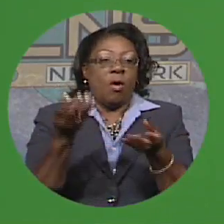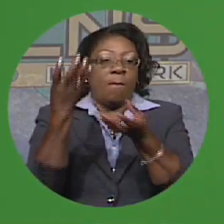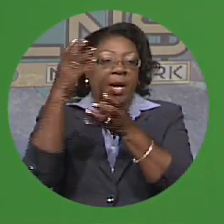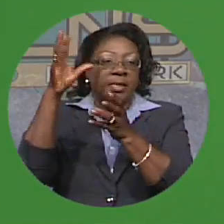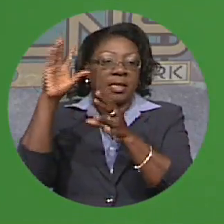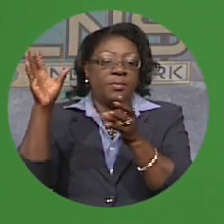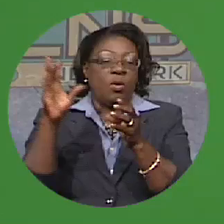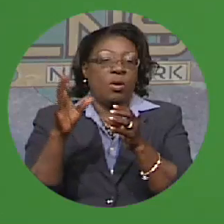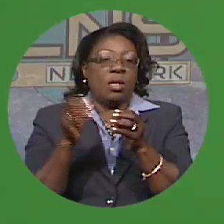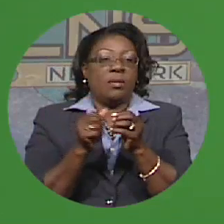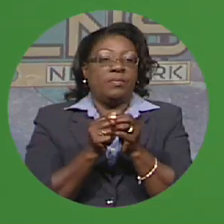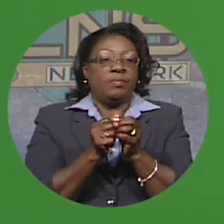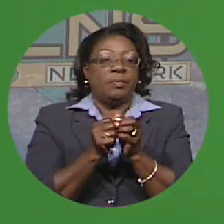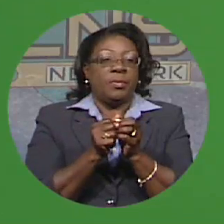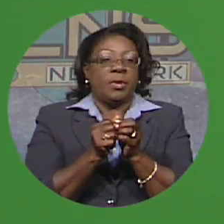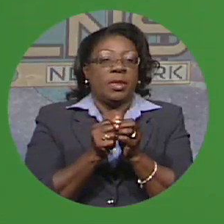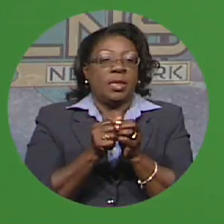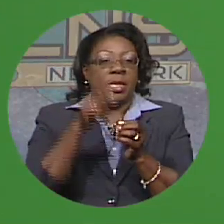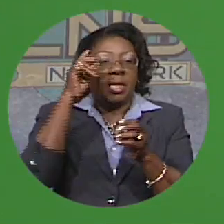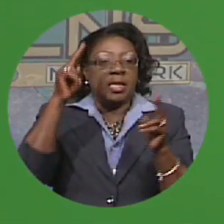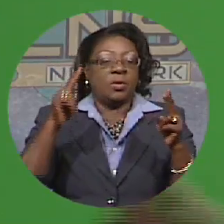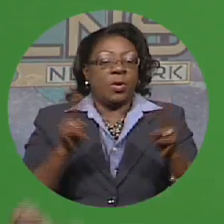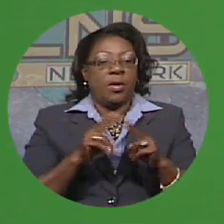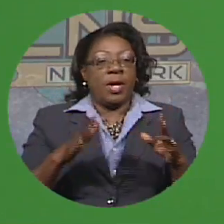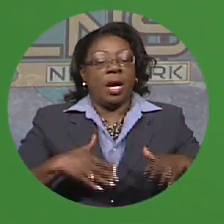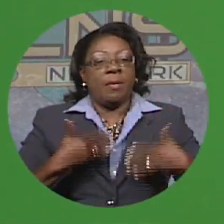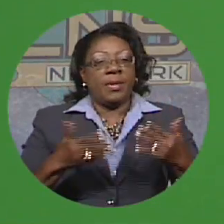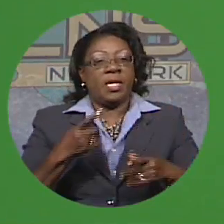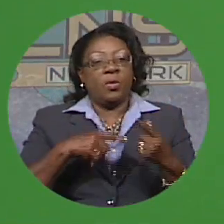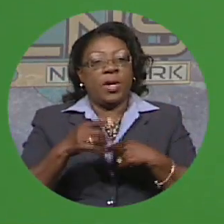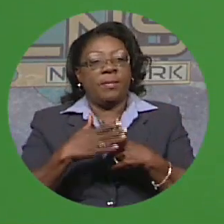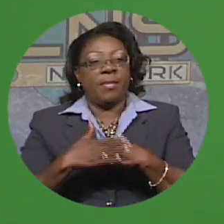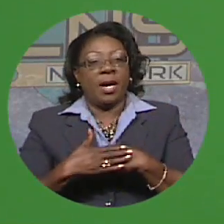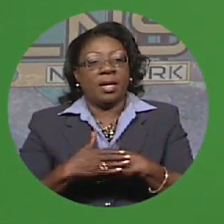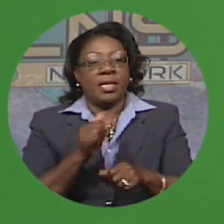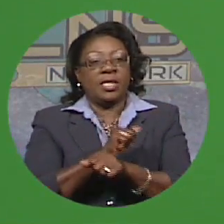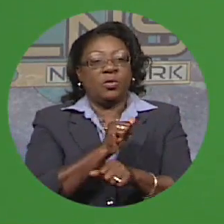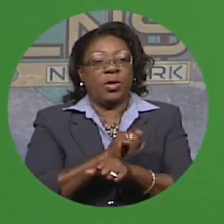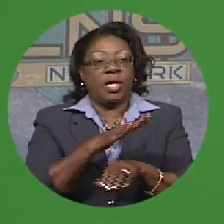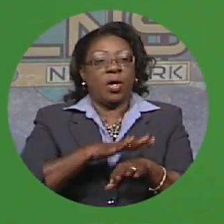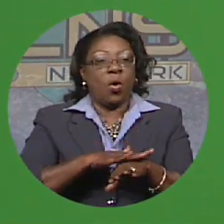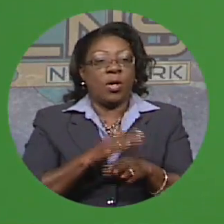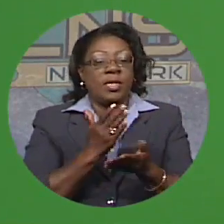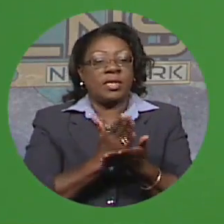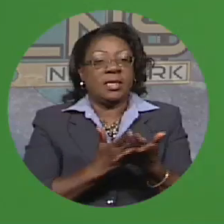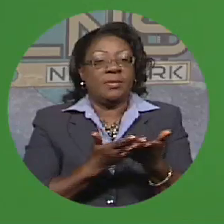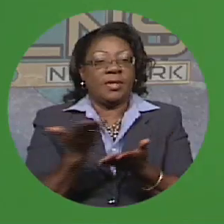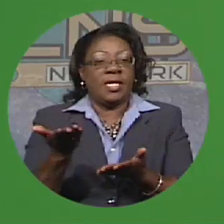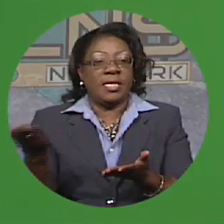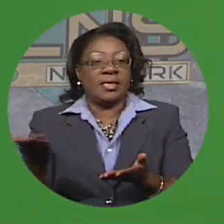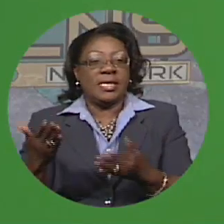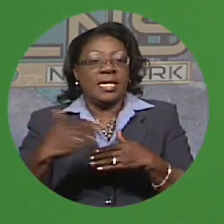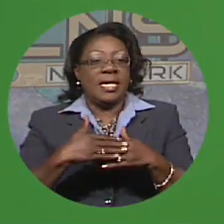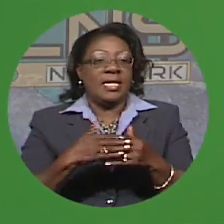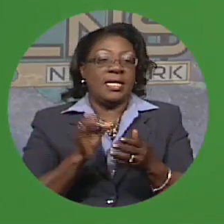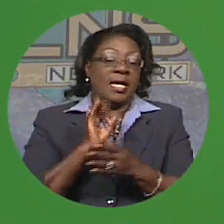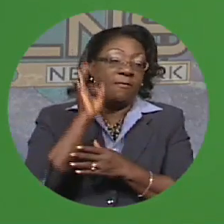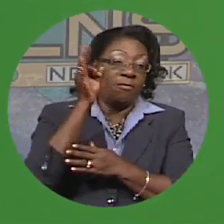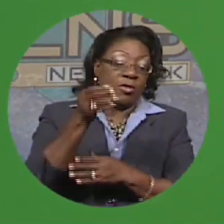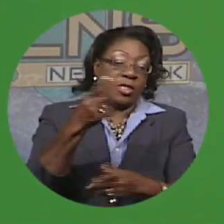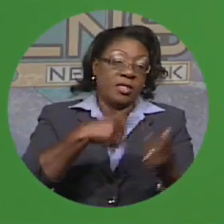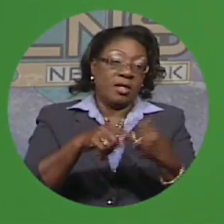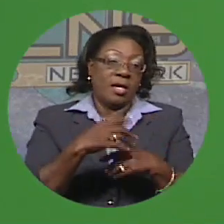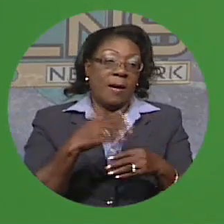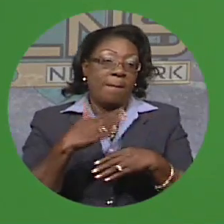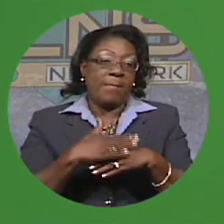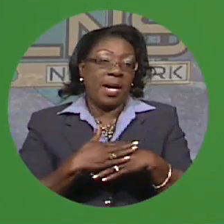basketball. And he's very happy. He went back and he's working on some things. Hopefully in the near future he can come back to me